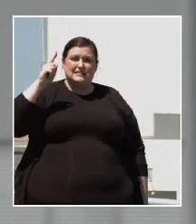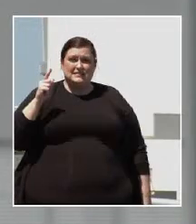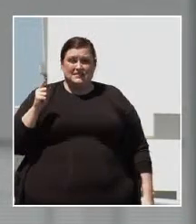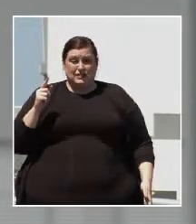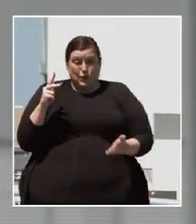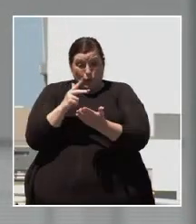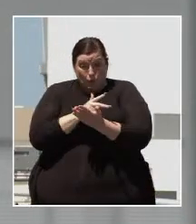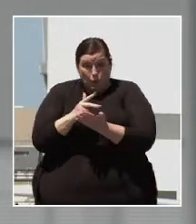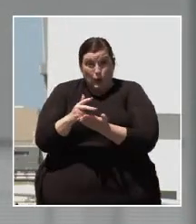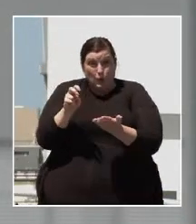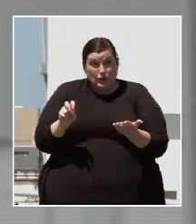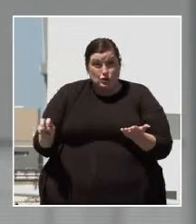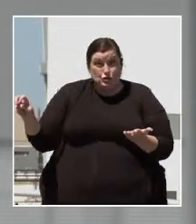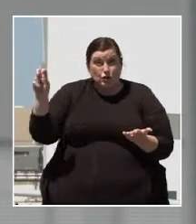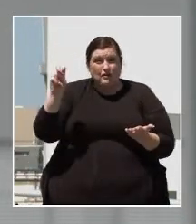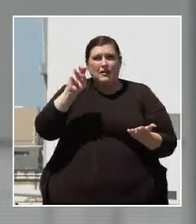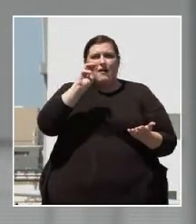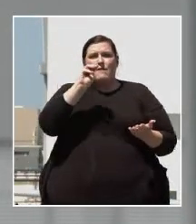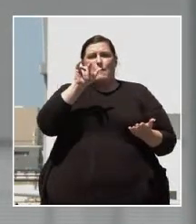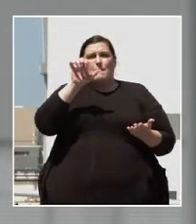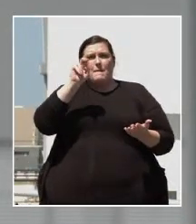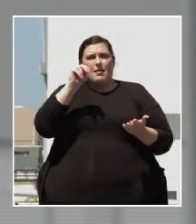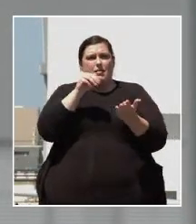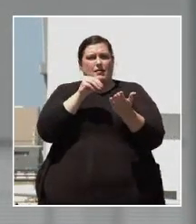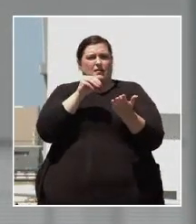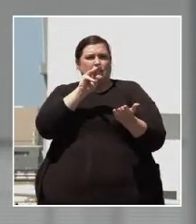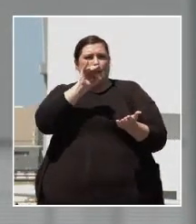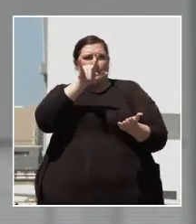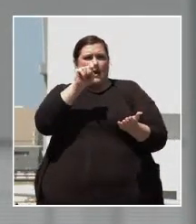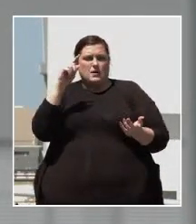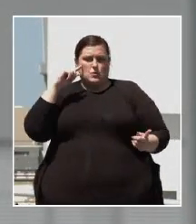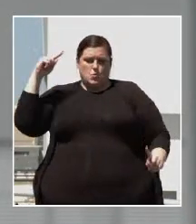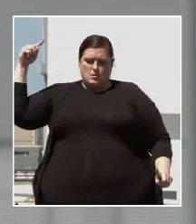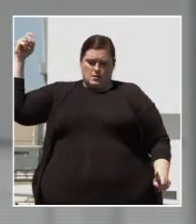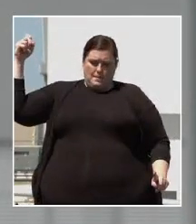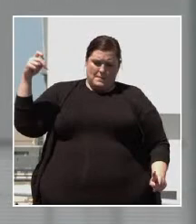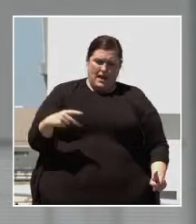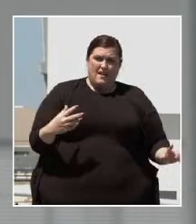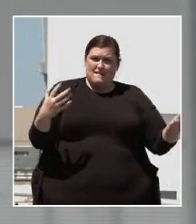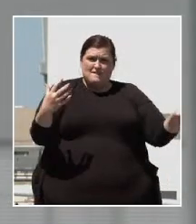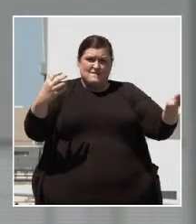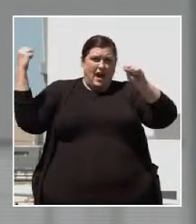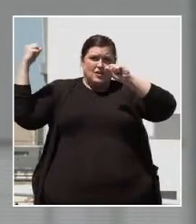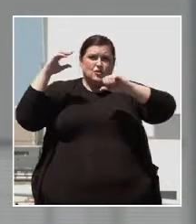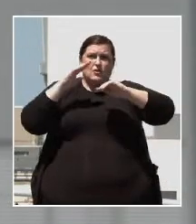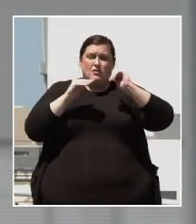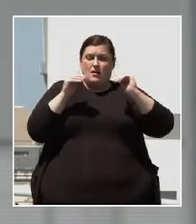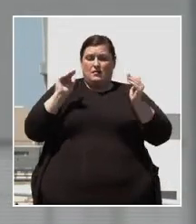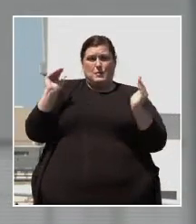million miles, it'll come home faster and hotter than any spacecraft has before.